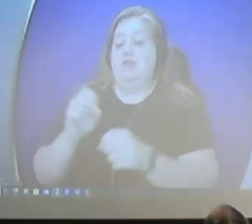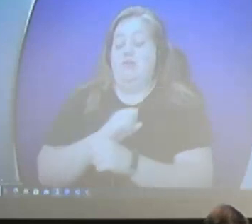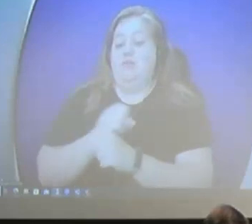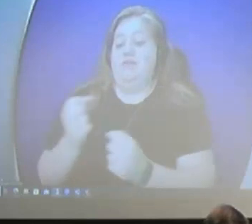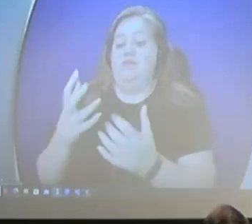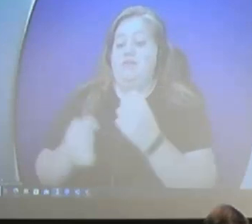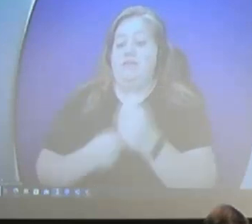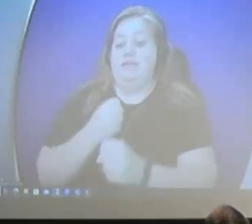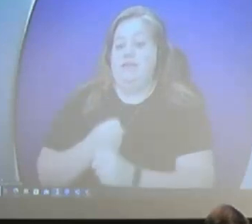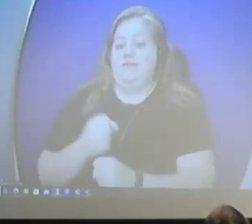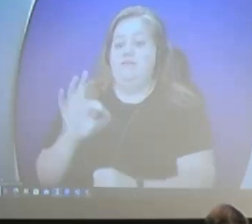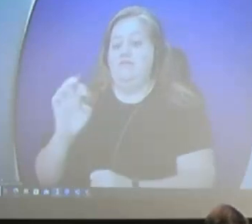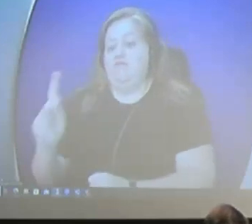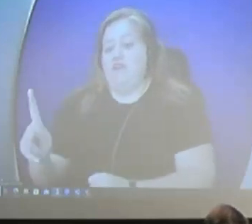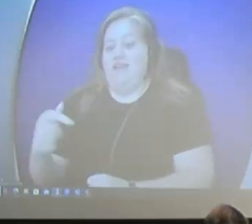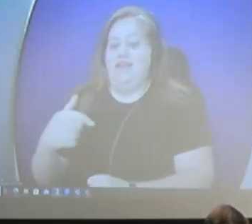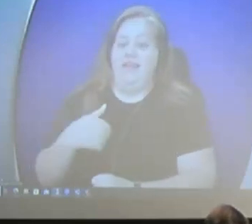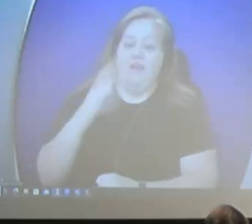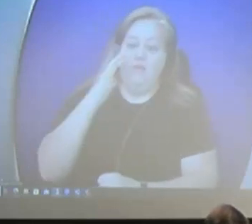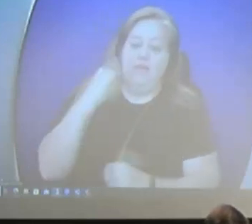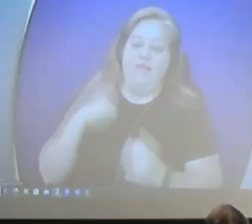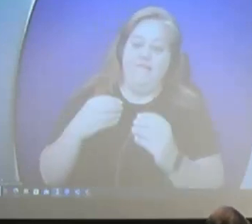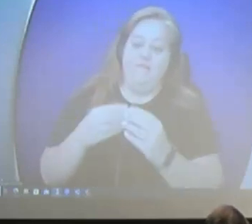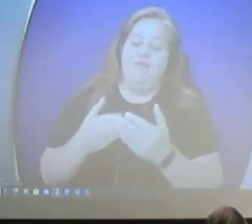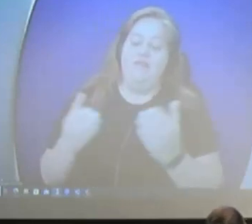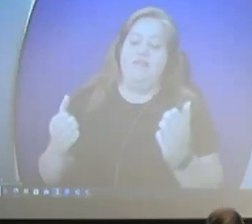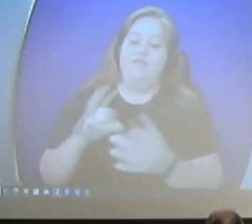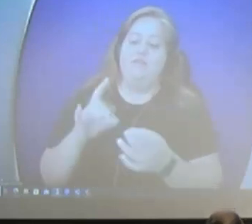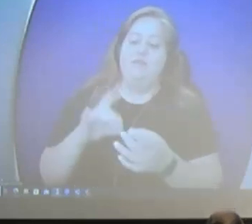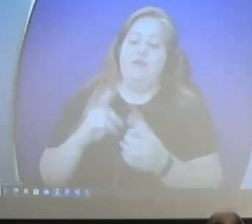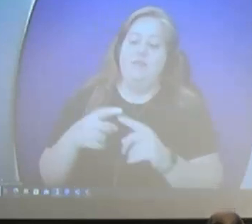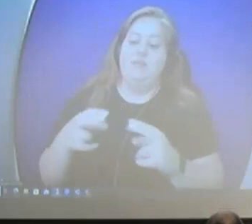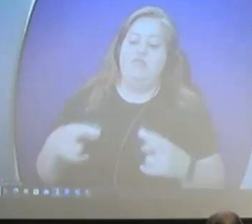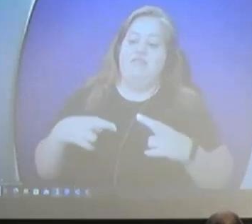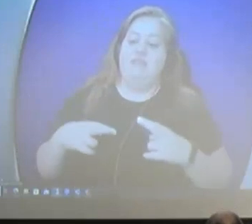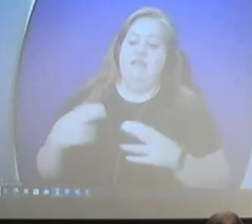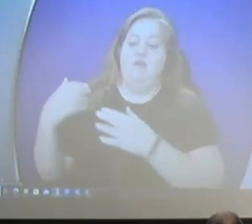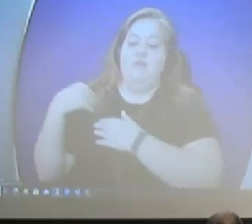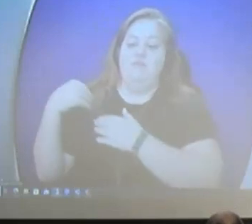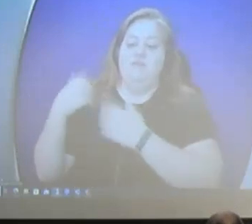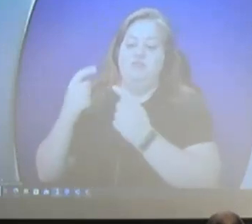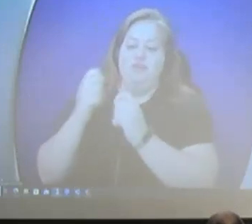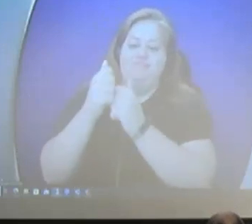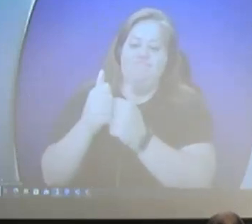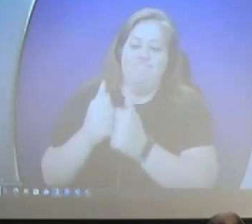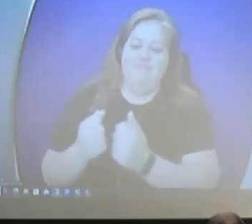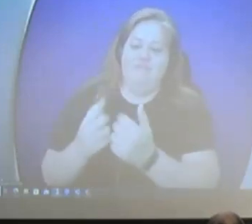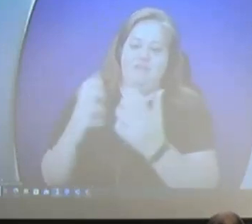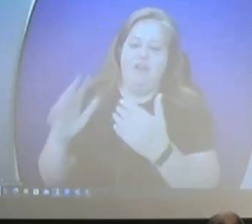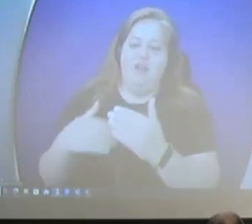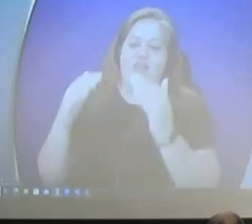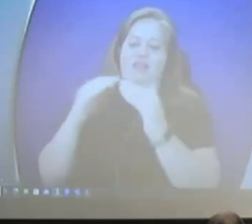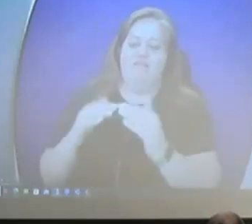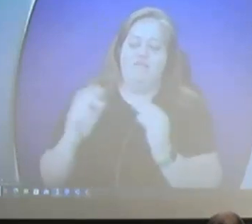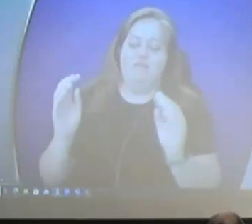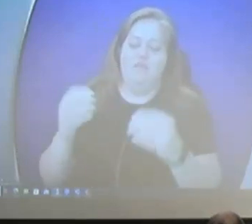and myself about retiring some of these obligations and getting within compliance at all levels of the organization. So really